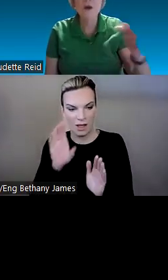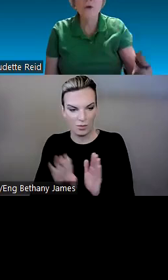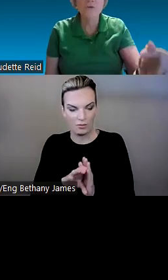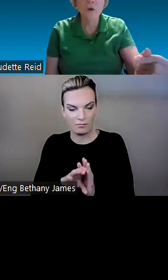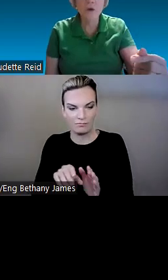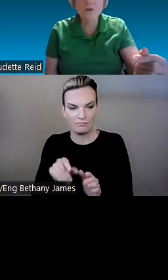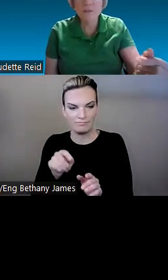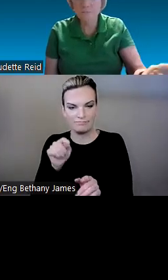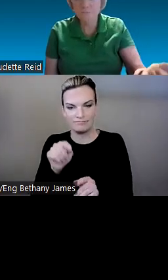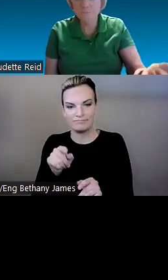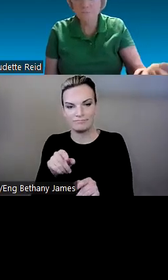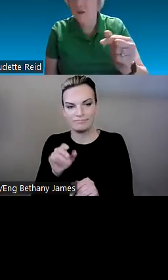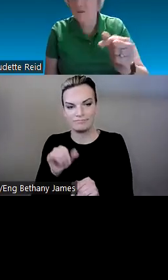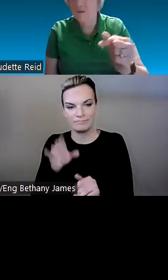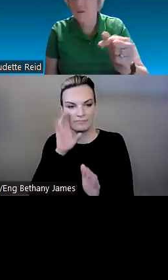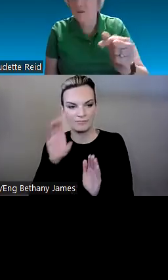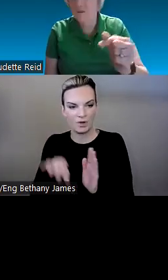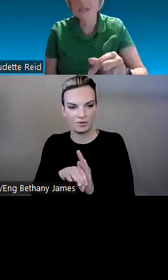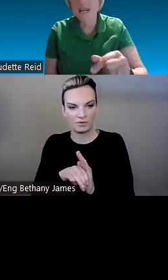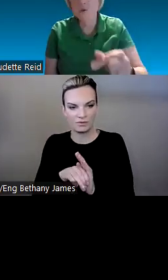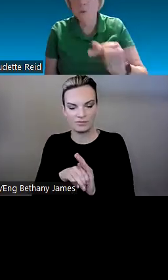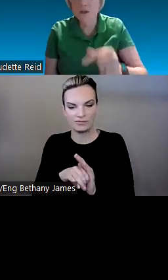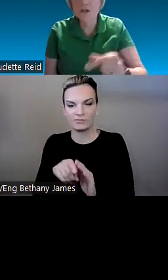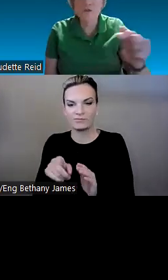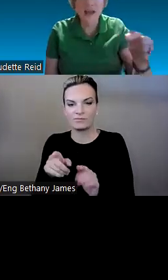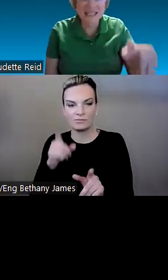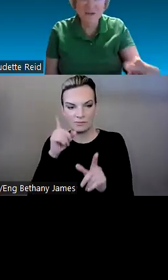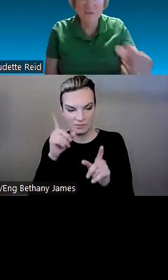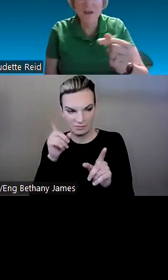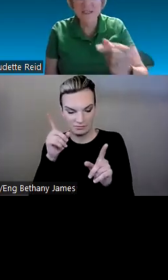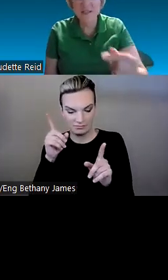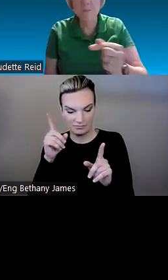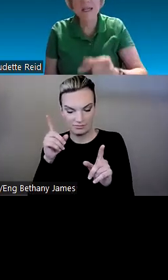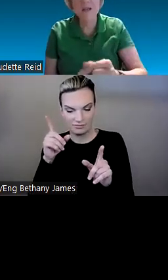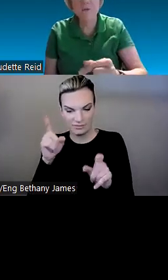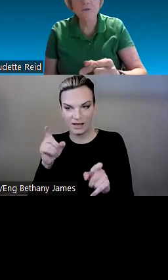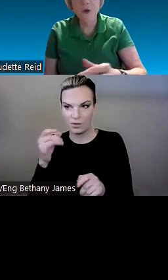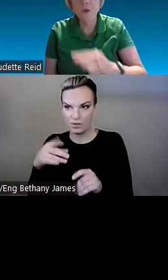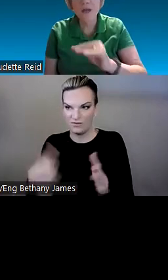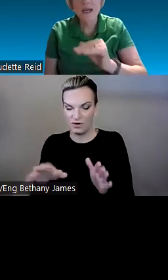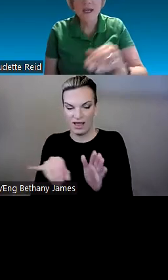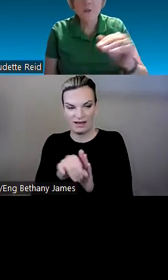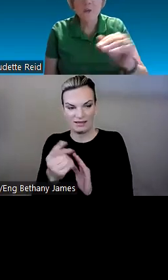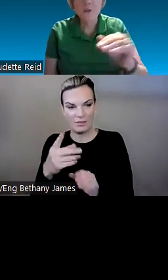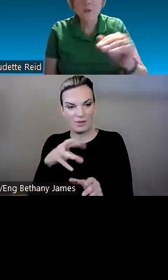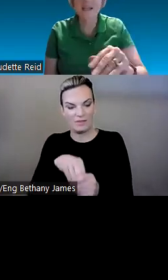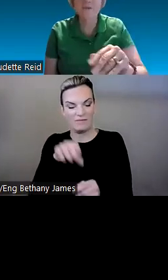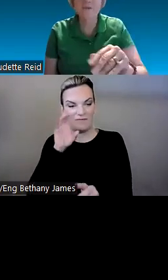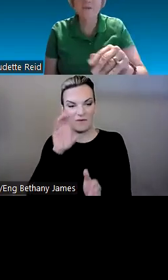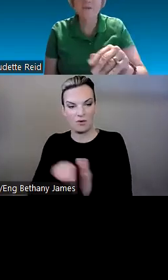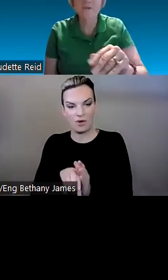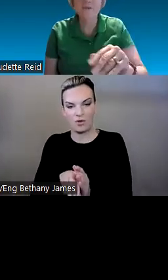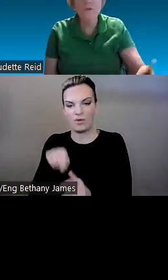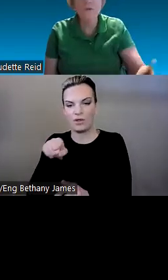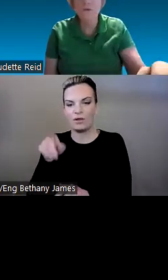where photos that you have taken, once you've identified somebody in a photo, it will